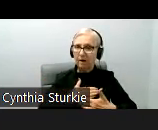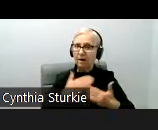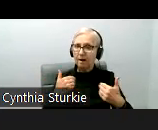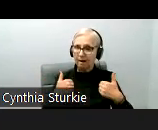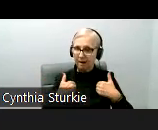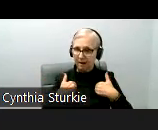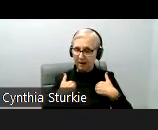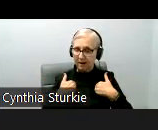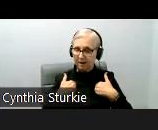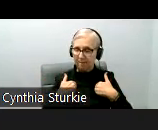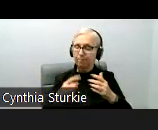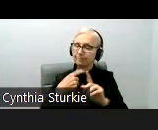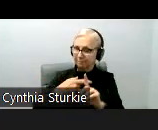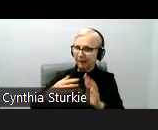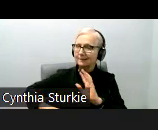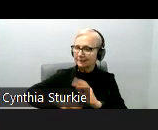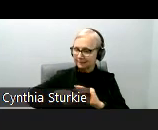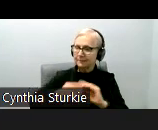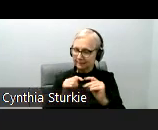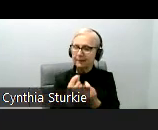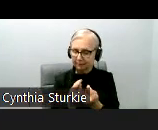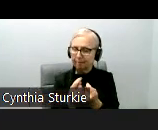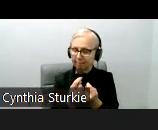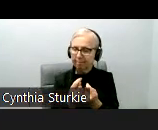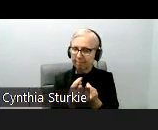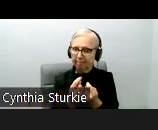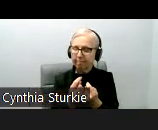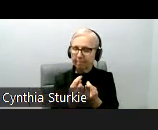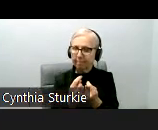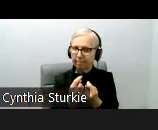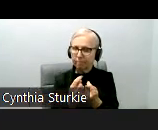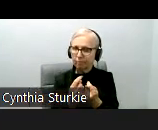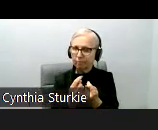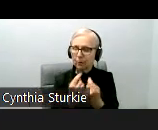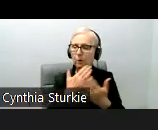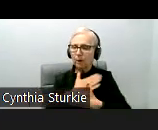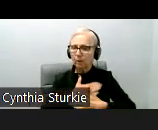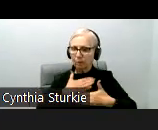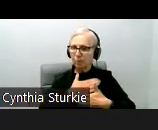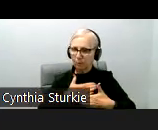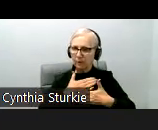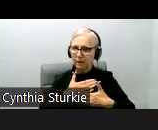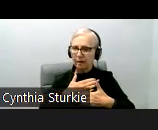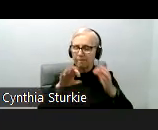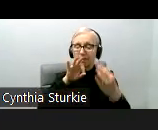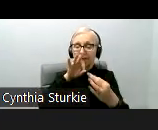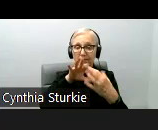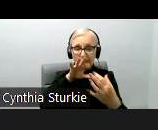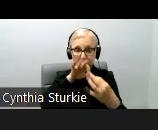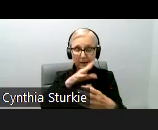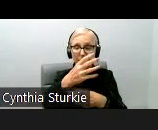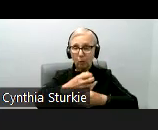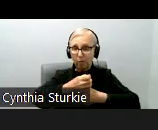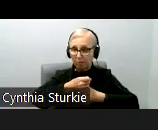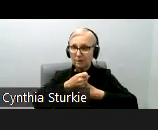rest of the team I feel comfortable speaking for, and how appreciative we are of the feedback that we have